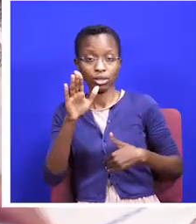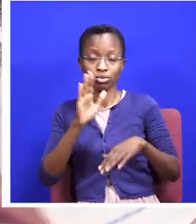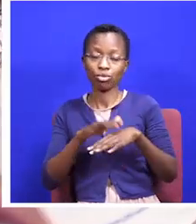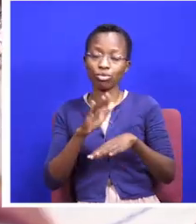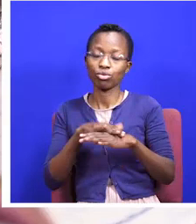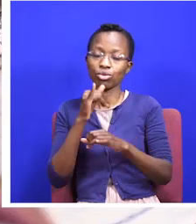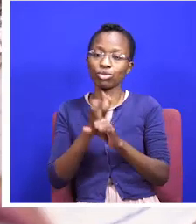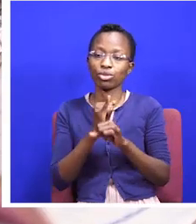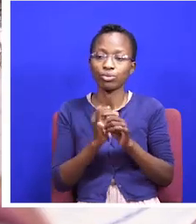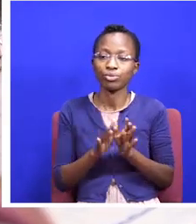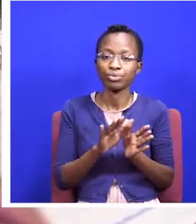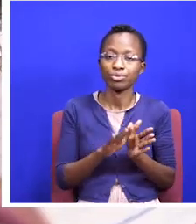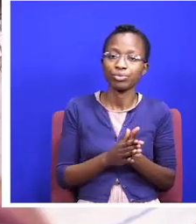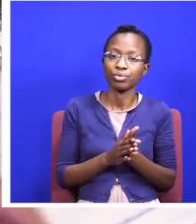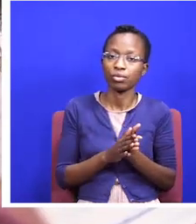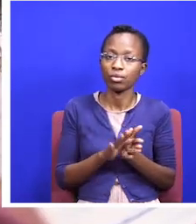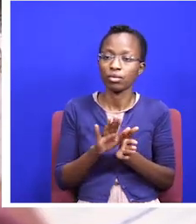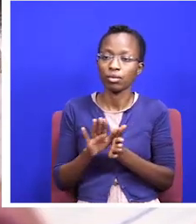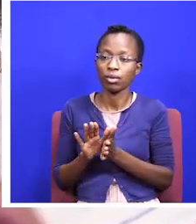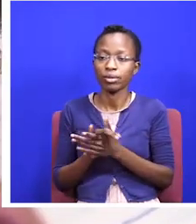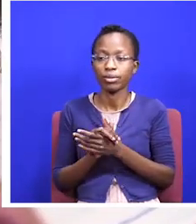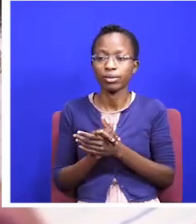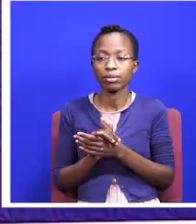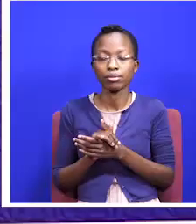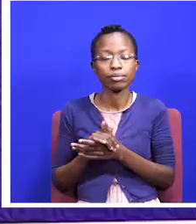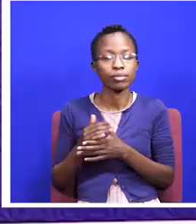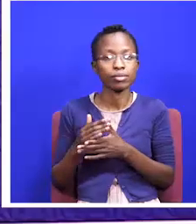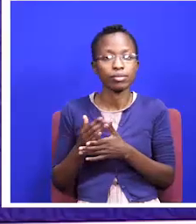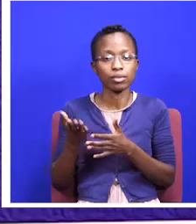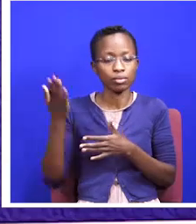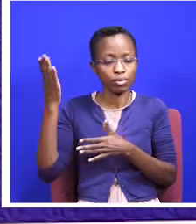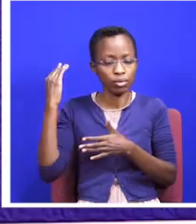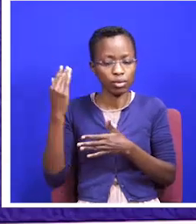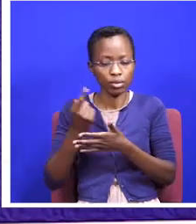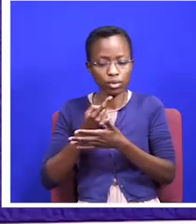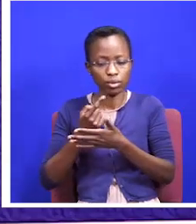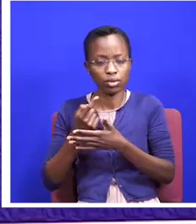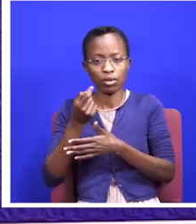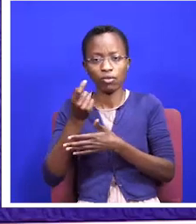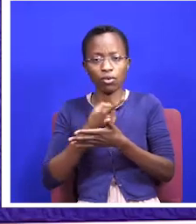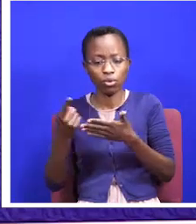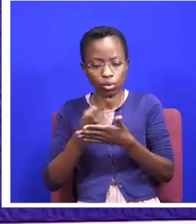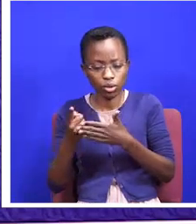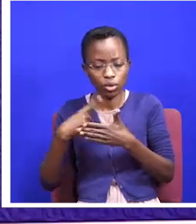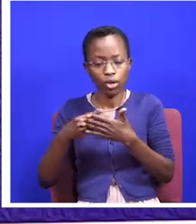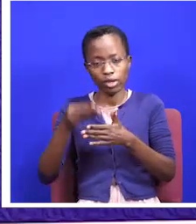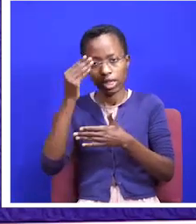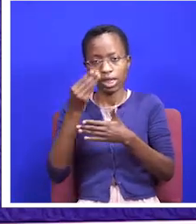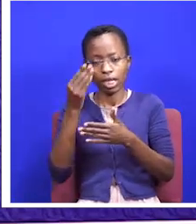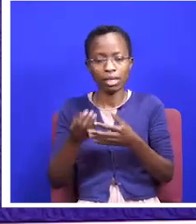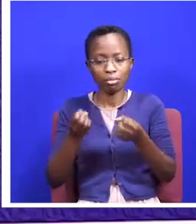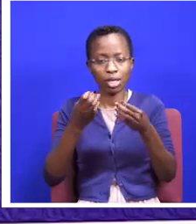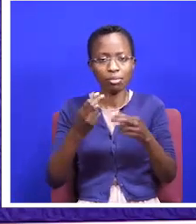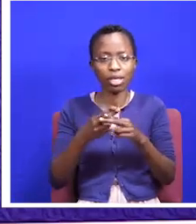heart. Good job. Now, the last few weeks, we have learned many